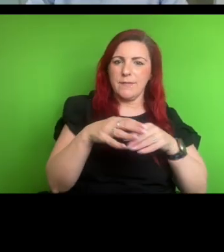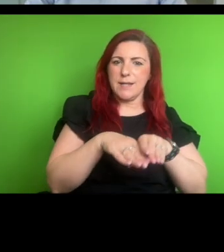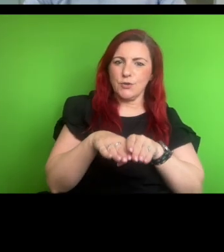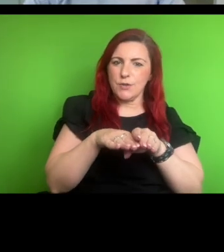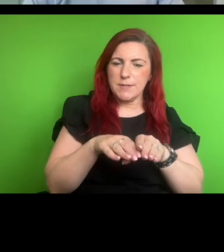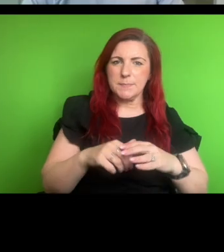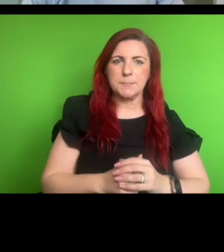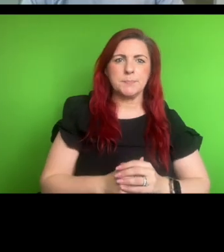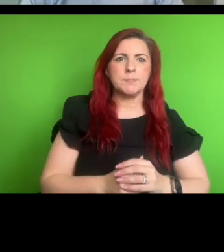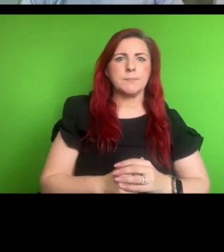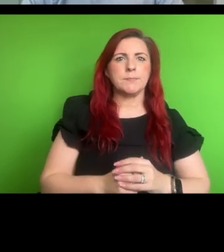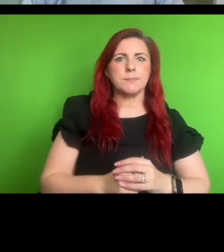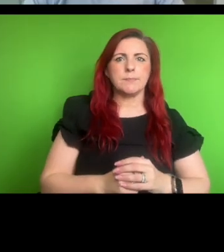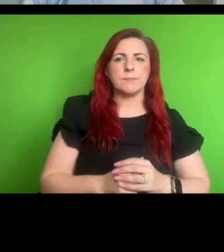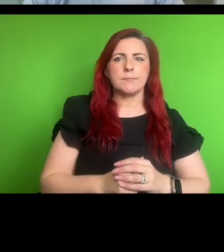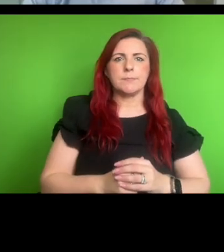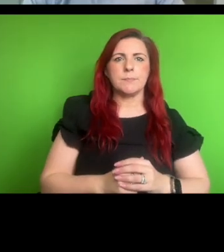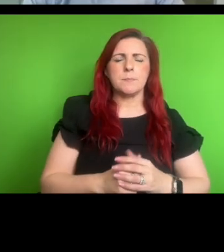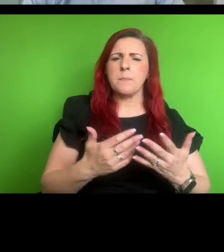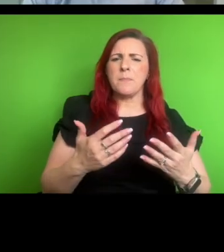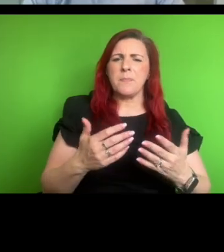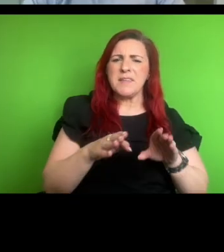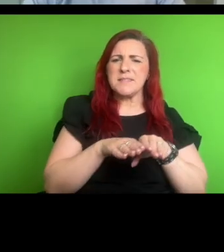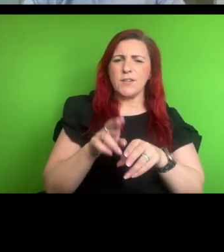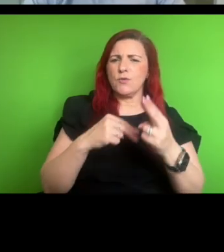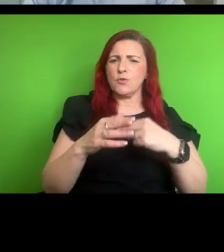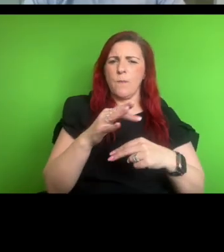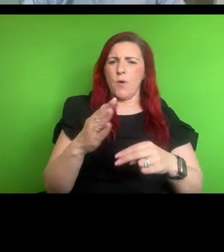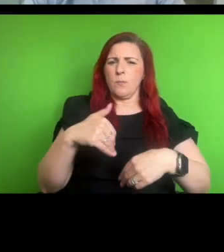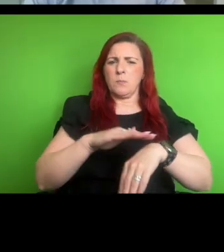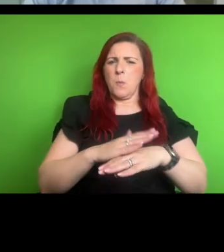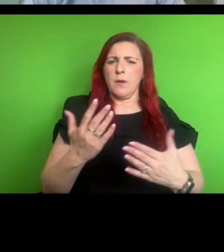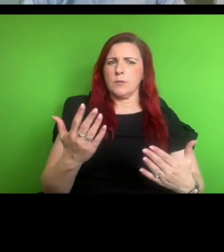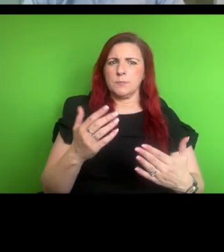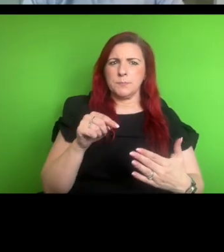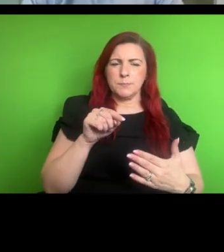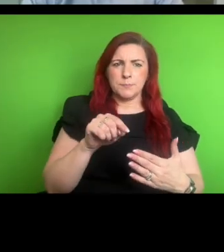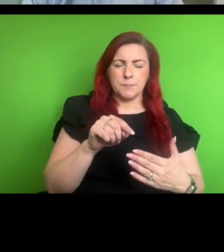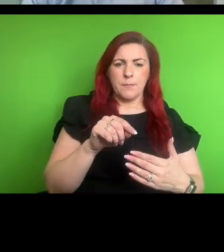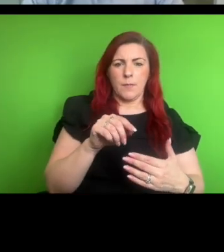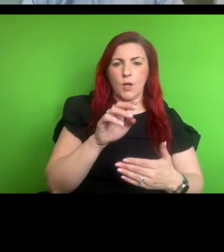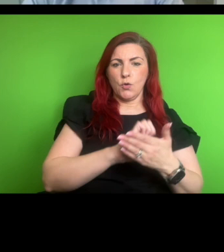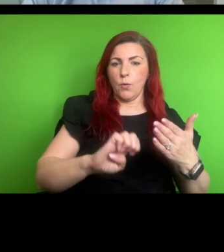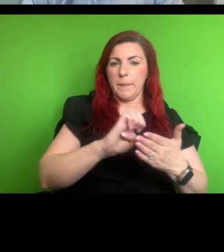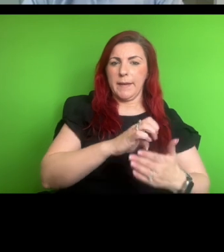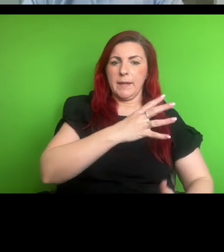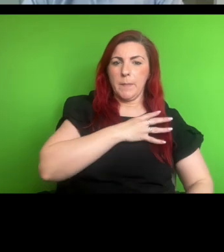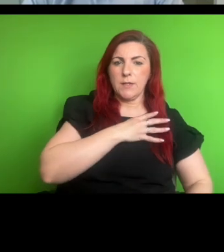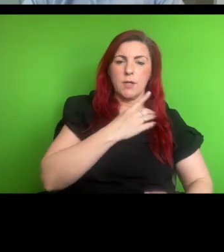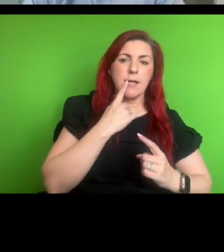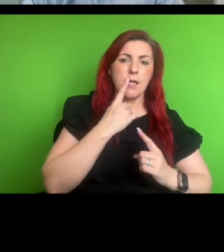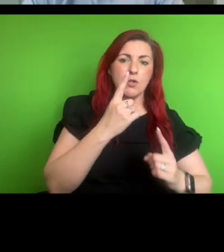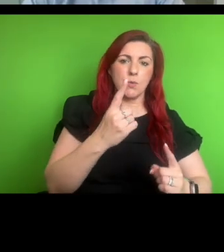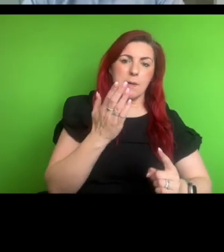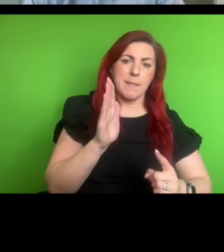So where have these standards come from? So briefly, the European Commission issued us with a mandate 587 as